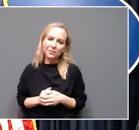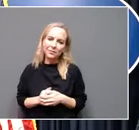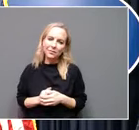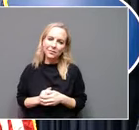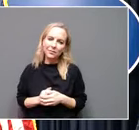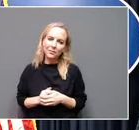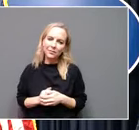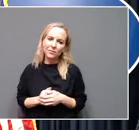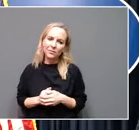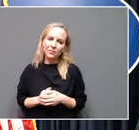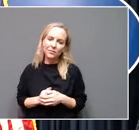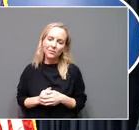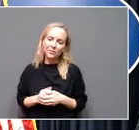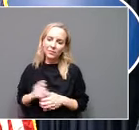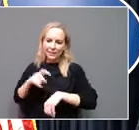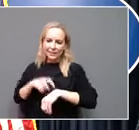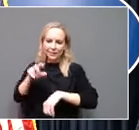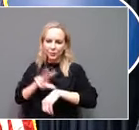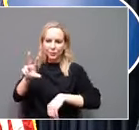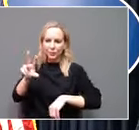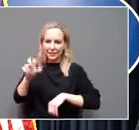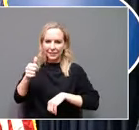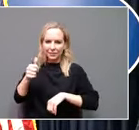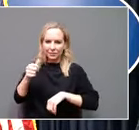And we are 310.